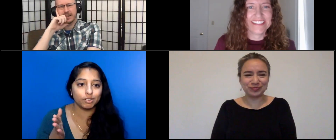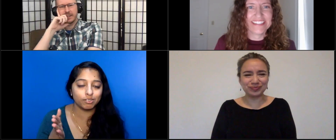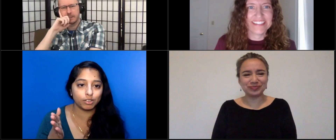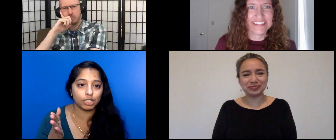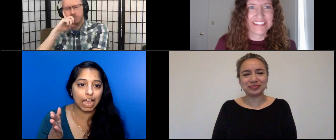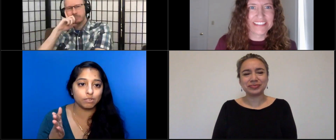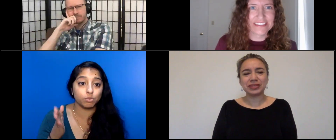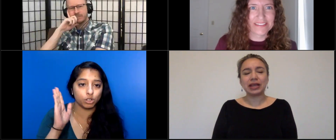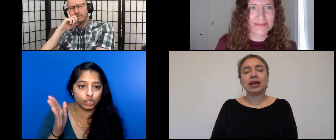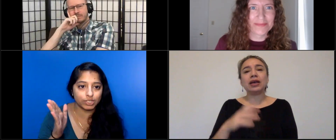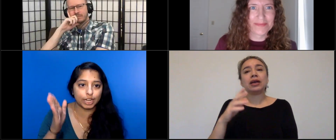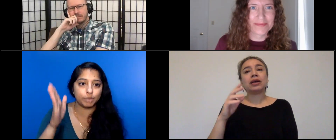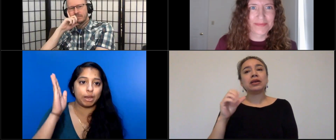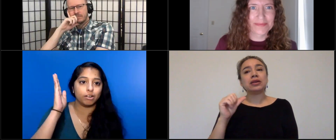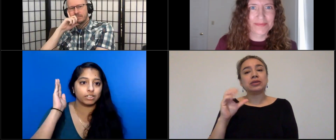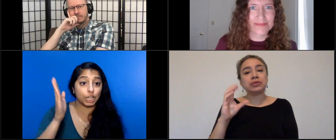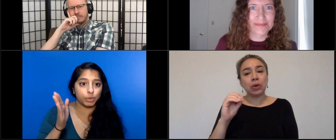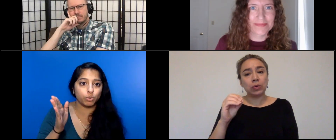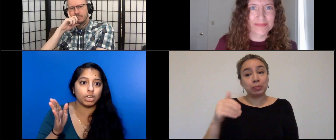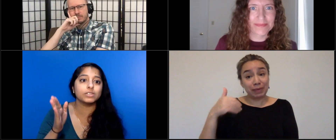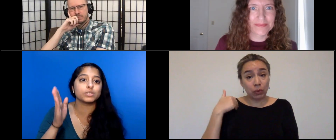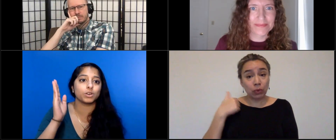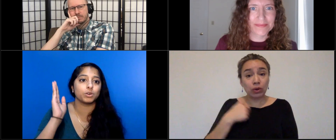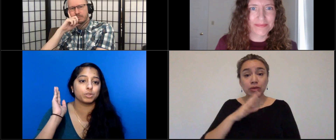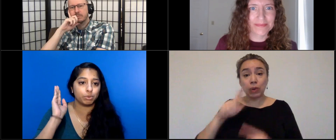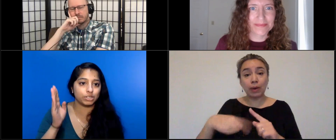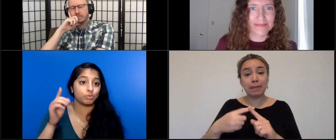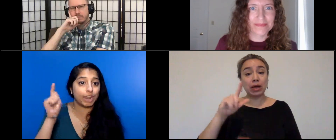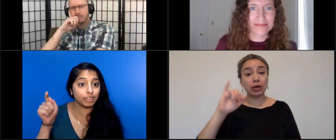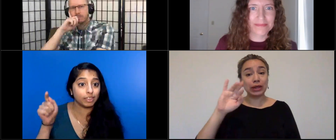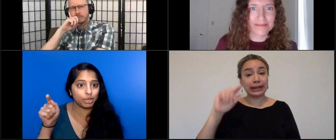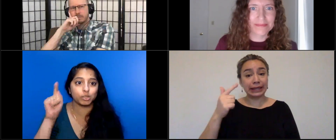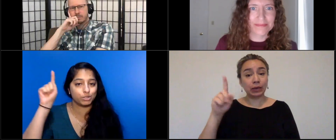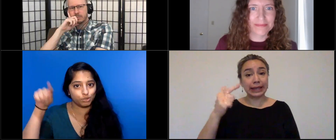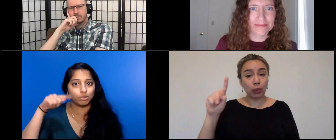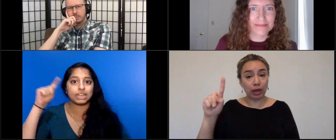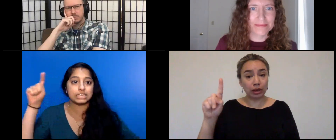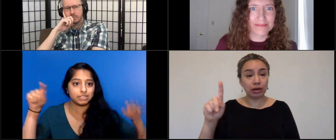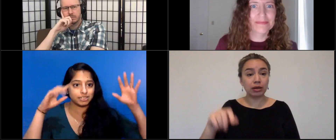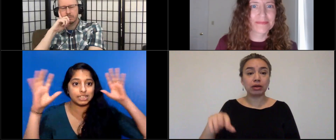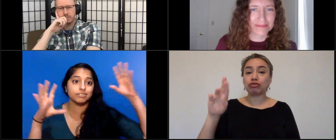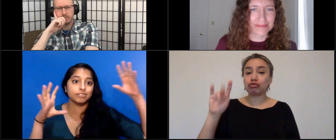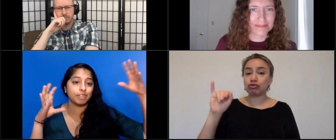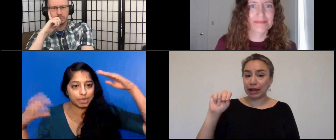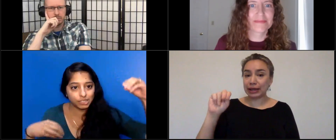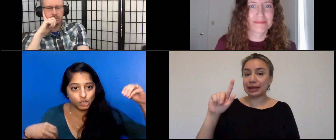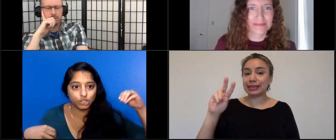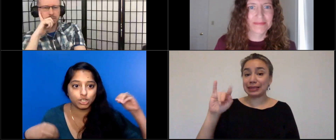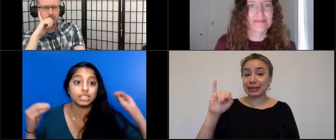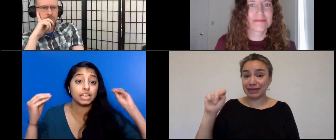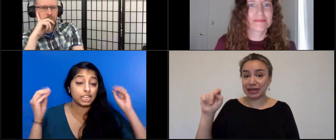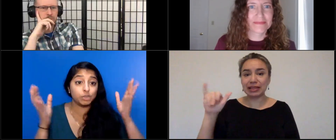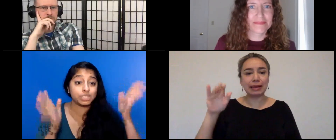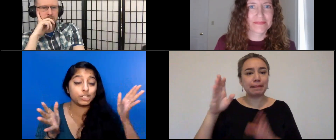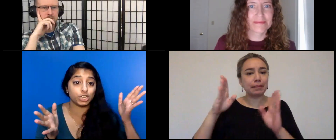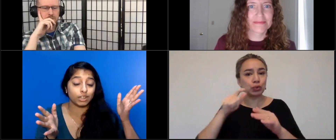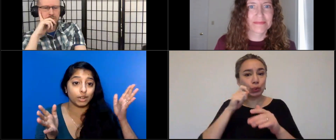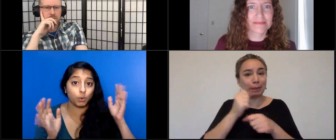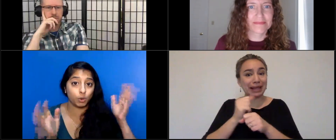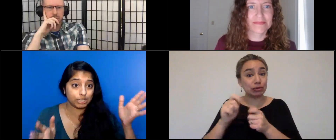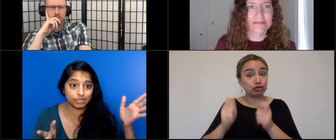So I earlier said about Ling 101. So the person Ryan Lepick, the person who made these changes, he